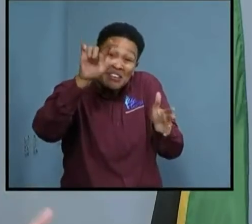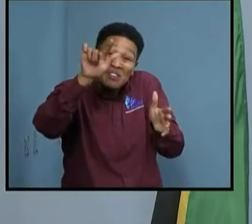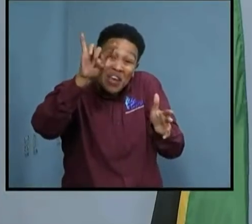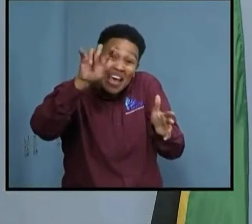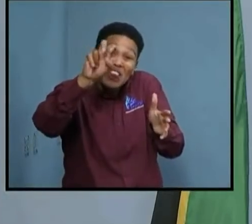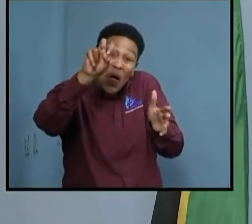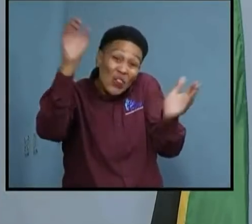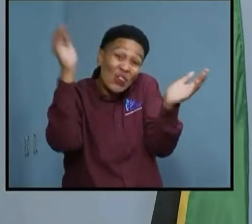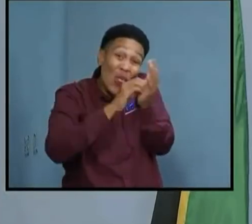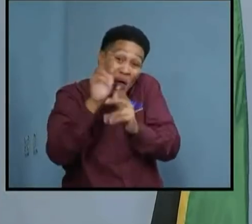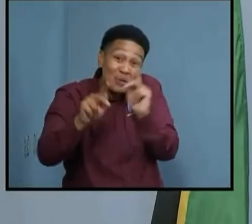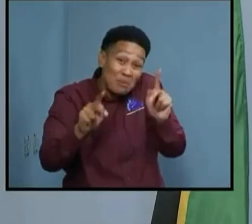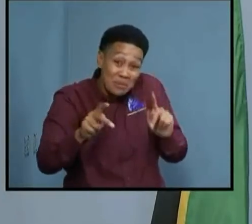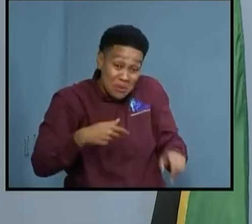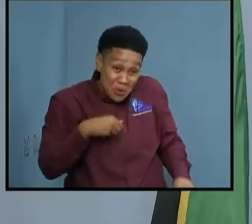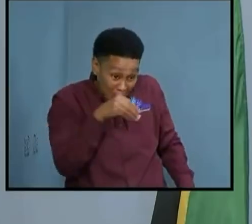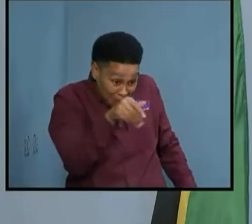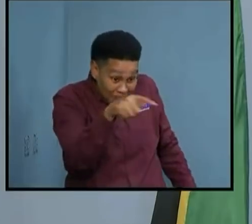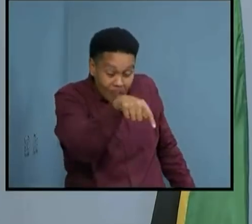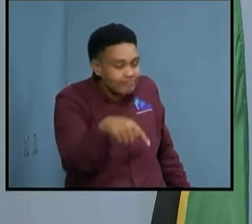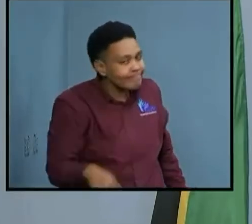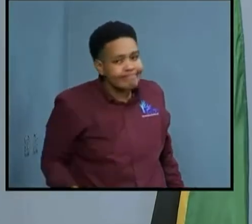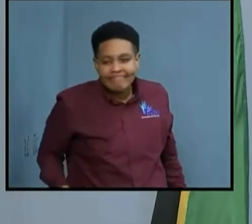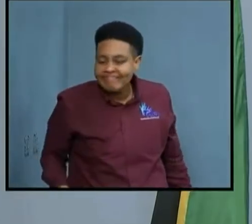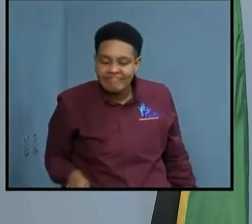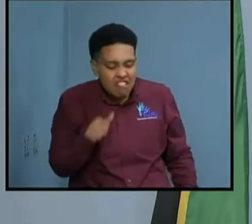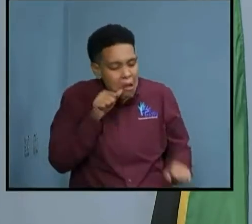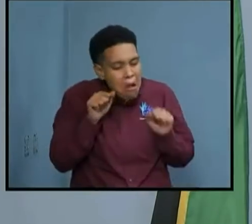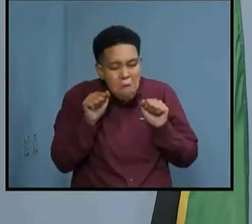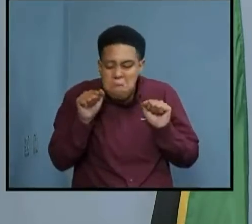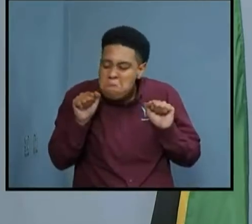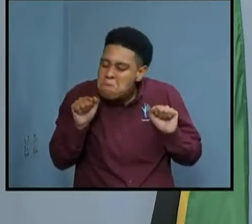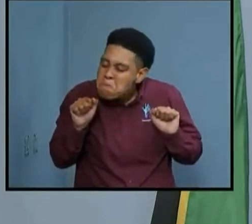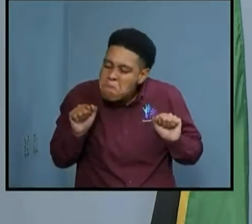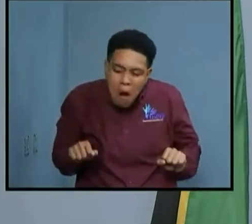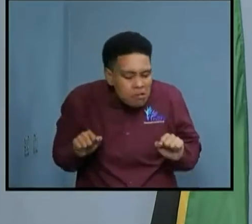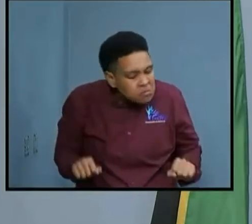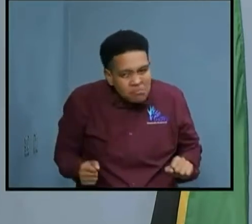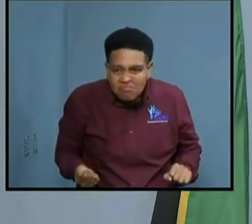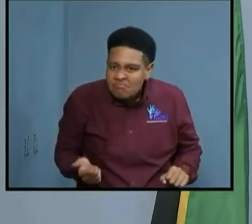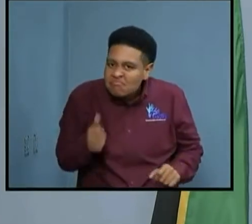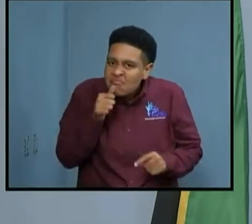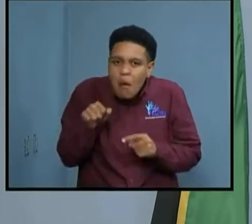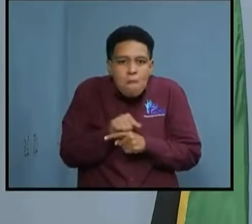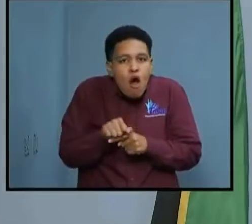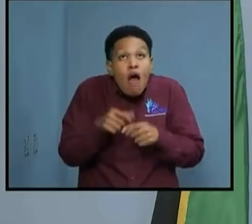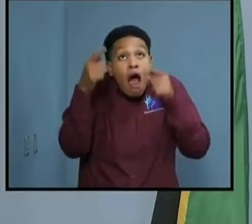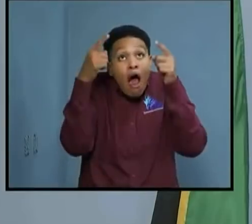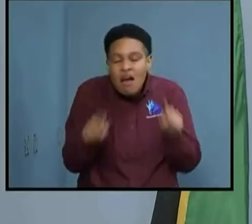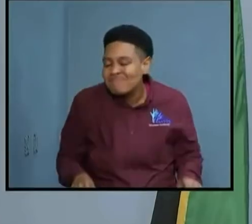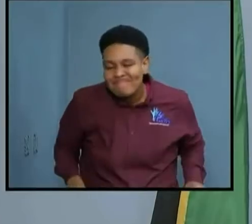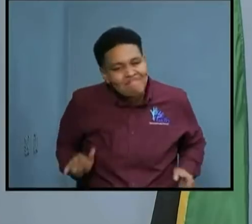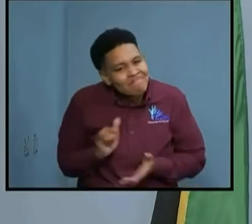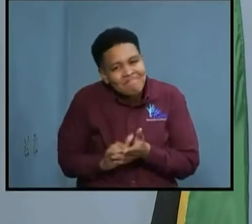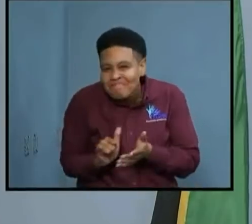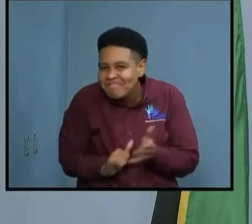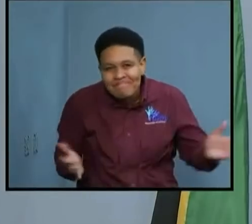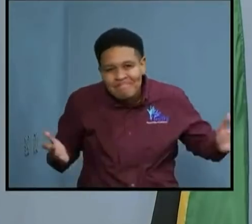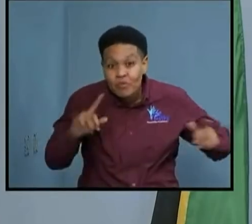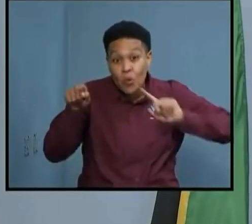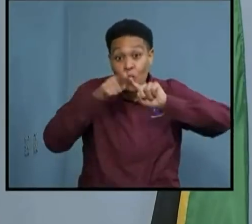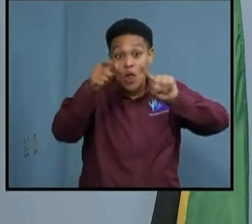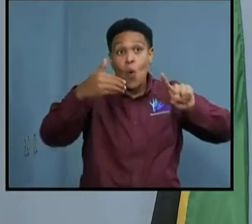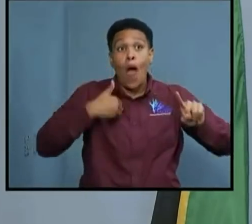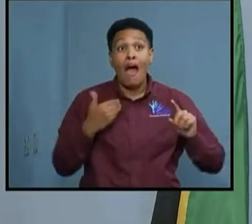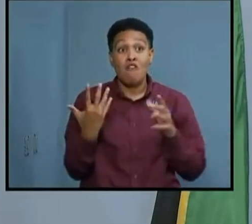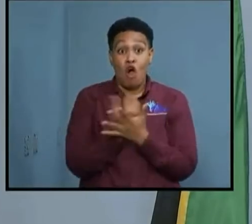28, 30,000 people. It's just not practical. It's not possible. It just doesn't exist. When we had the opportunity, we would lease